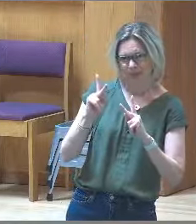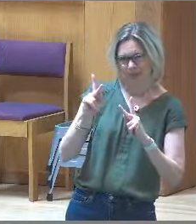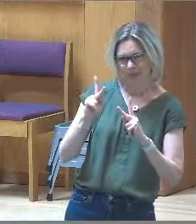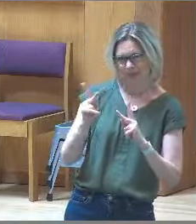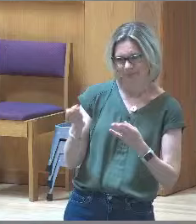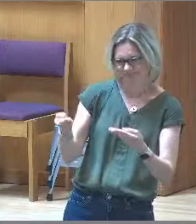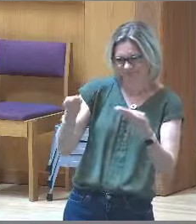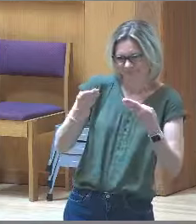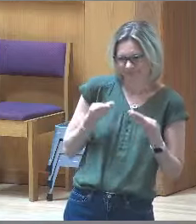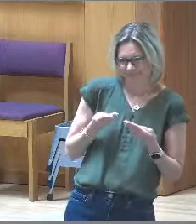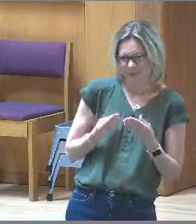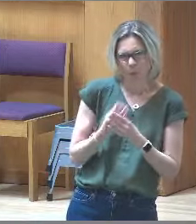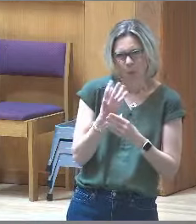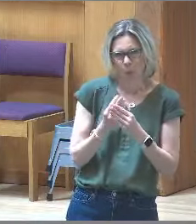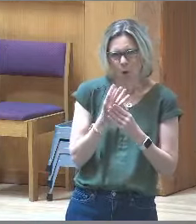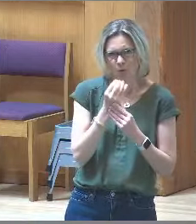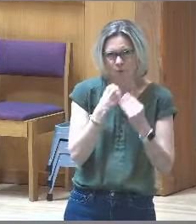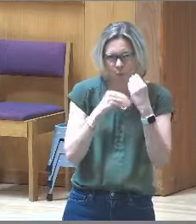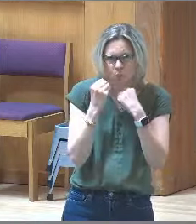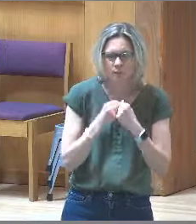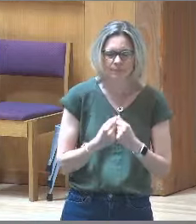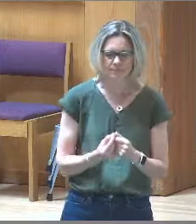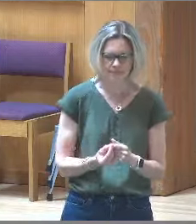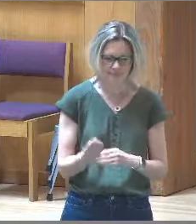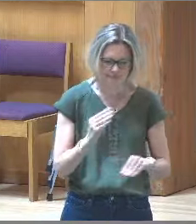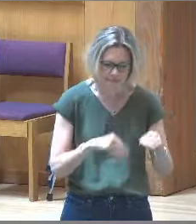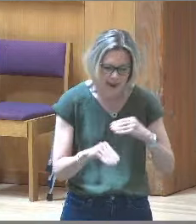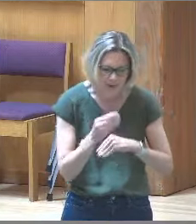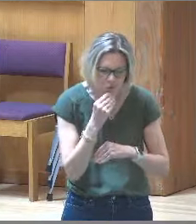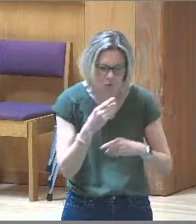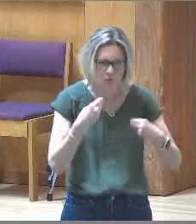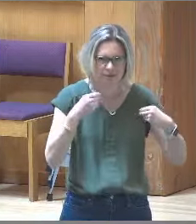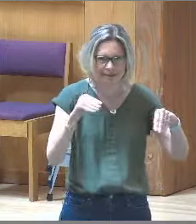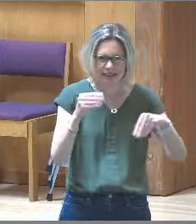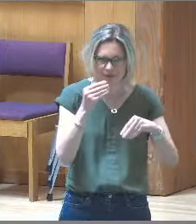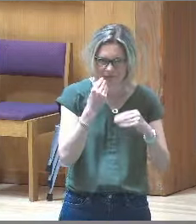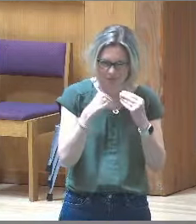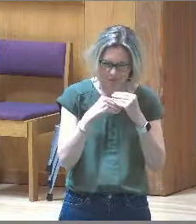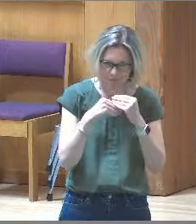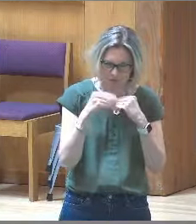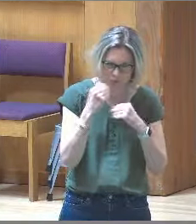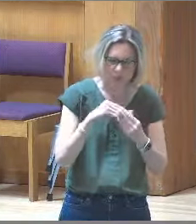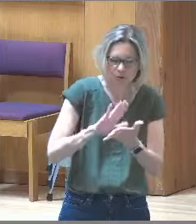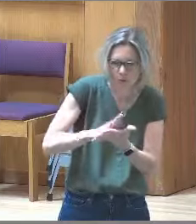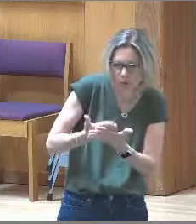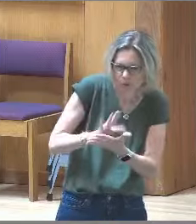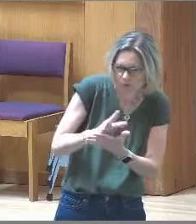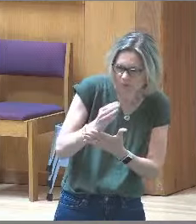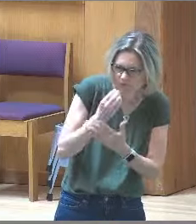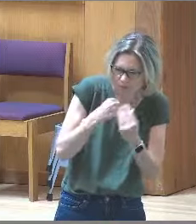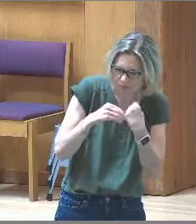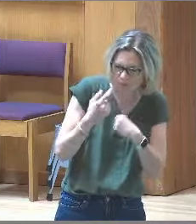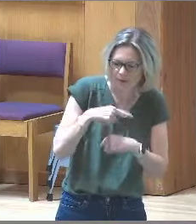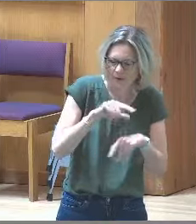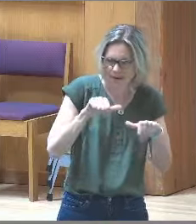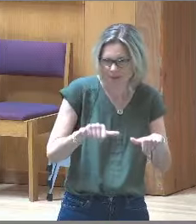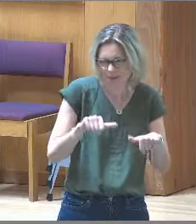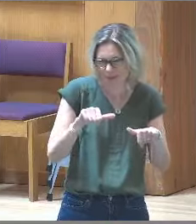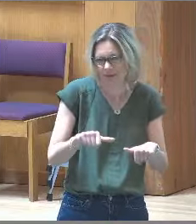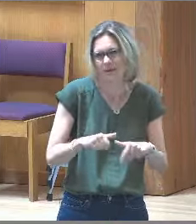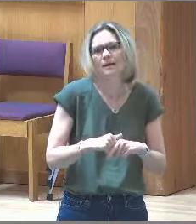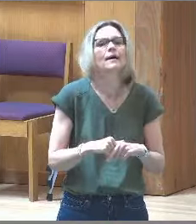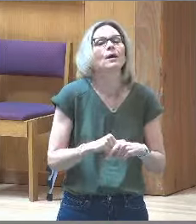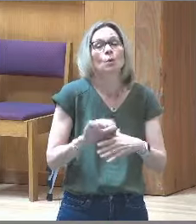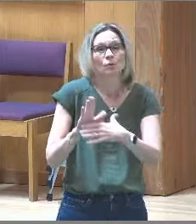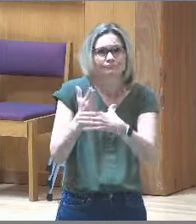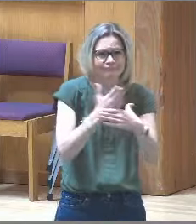to grow the food, to pack the food, to sell the food, and to cook the food for us so that we are able, and we are going to